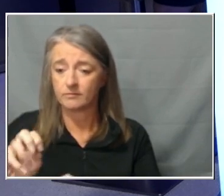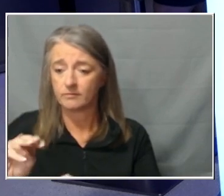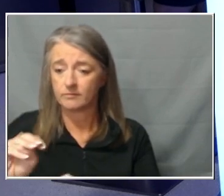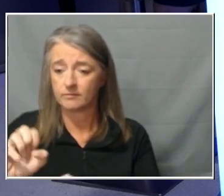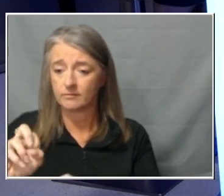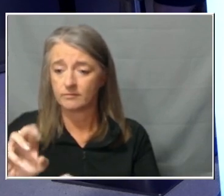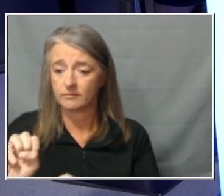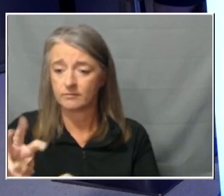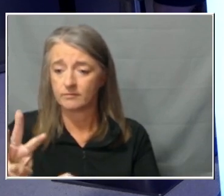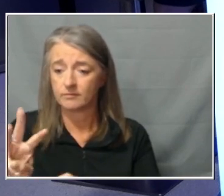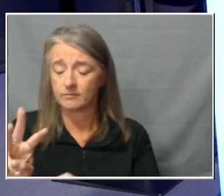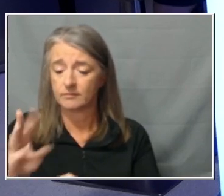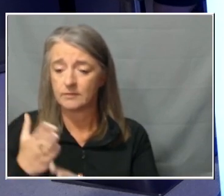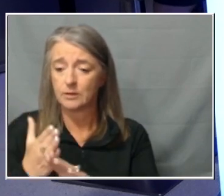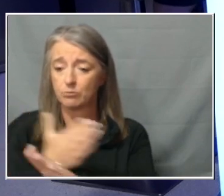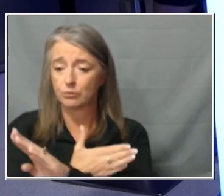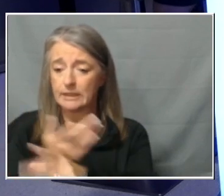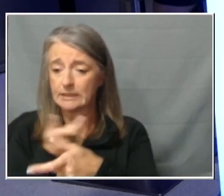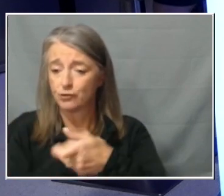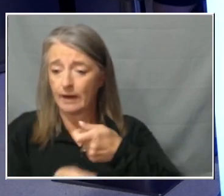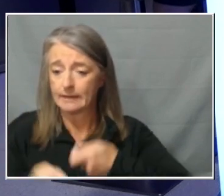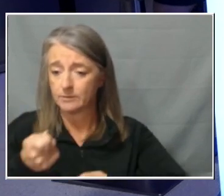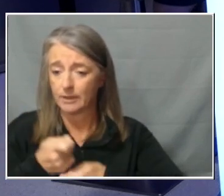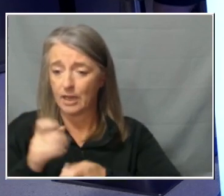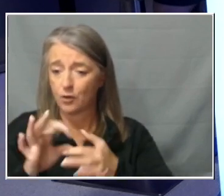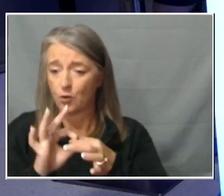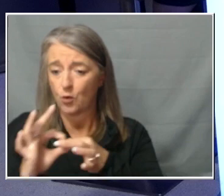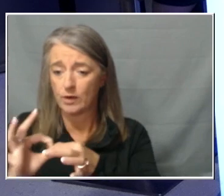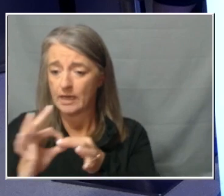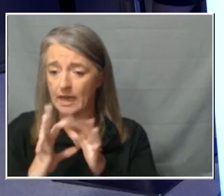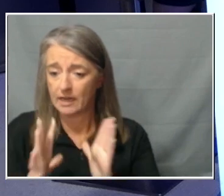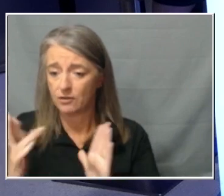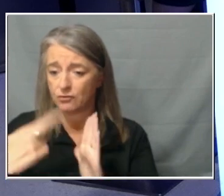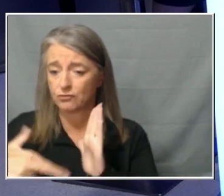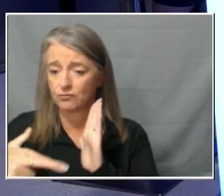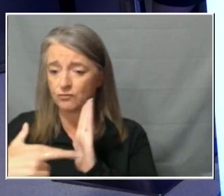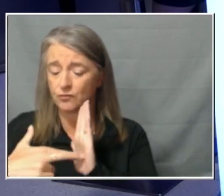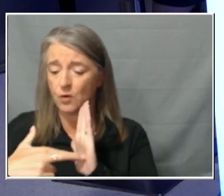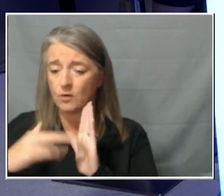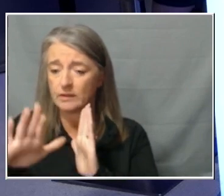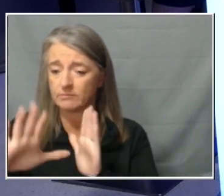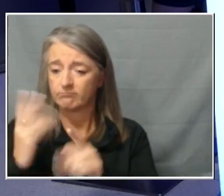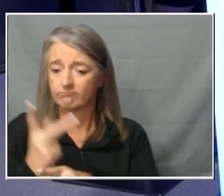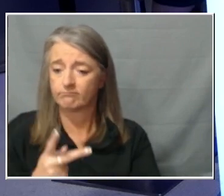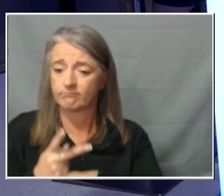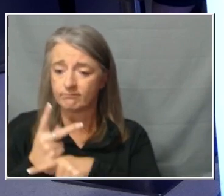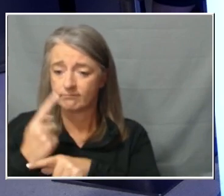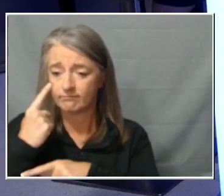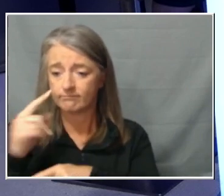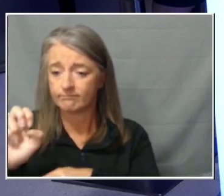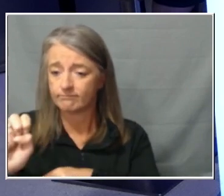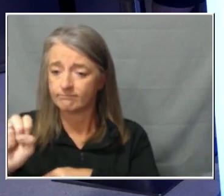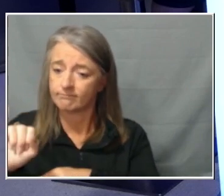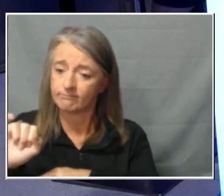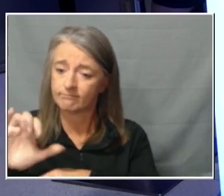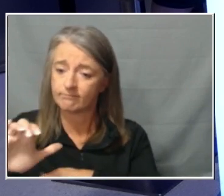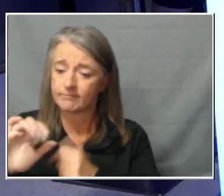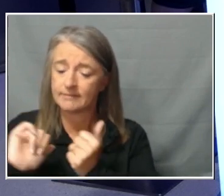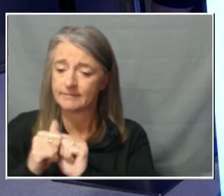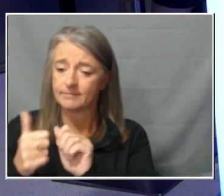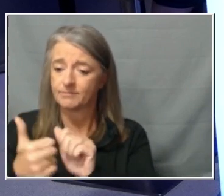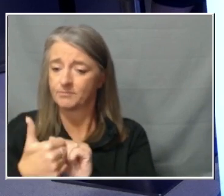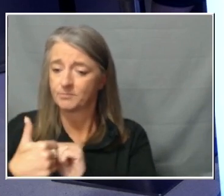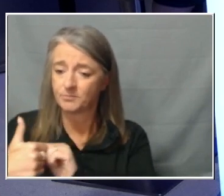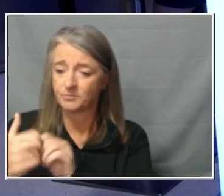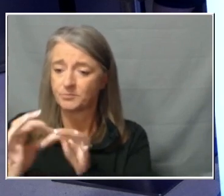a pre-transplant coordinator. Tell us your role in Eric's care and just kind of how this all comes together.